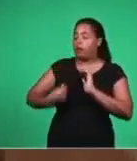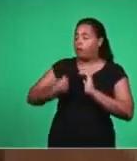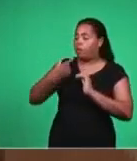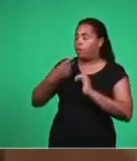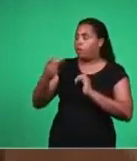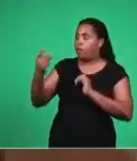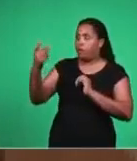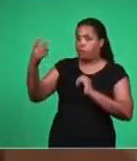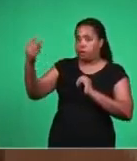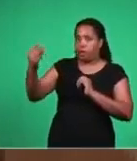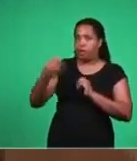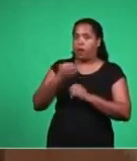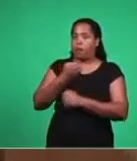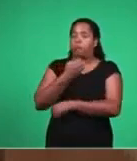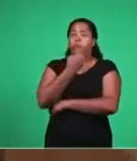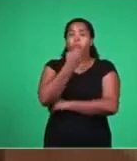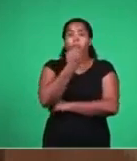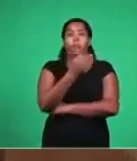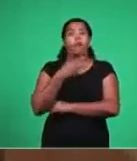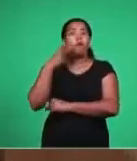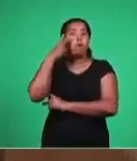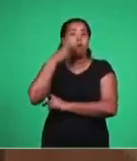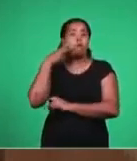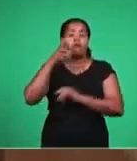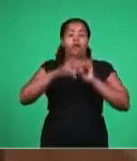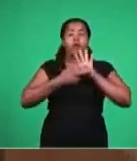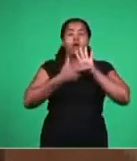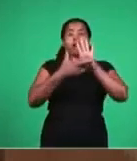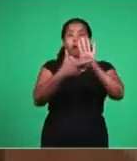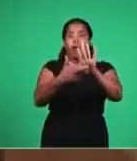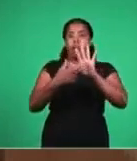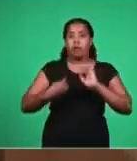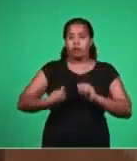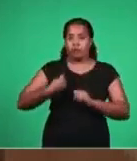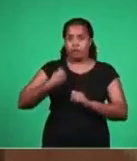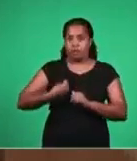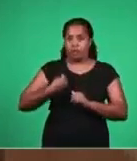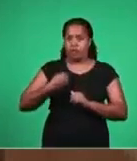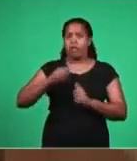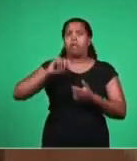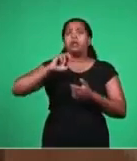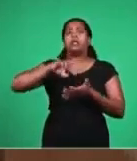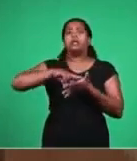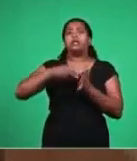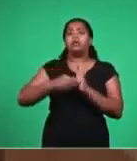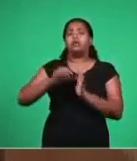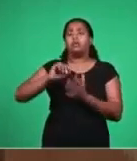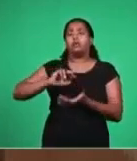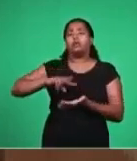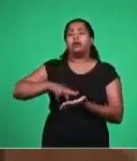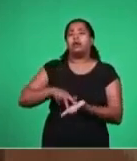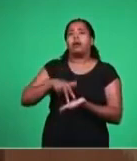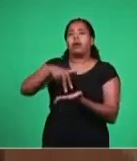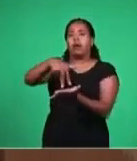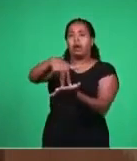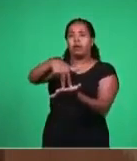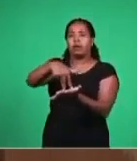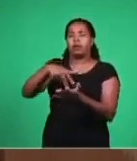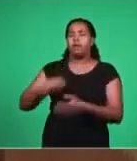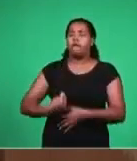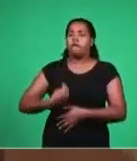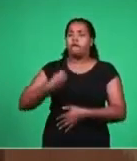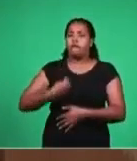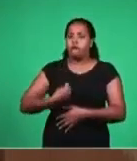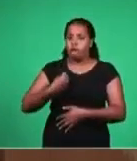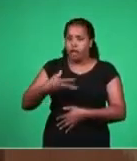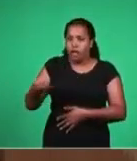but talking about something is to live for eternal life. So a good wine, which represents life, what is the resurrection? It is new